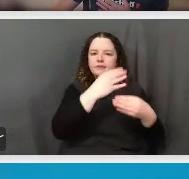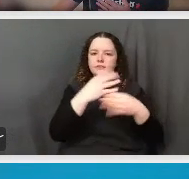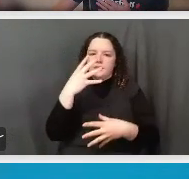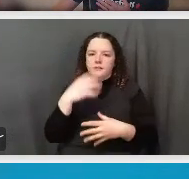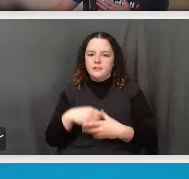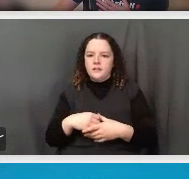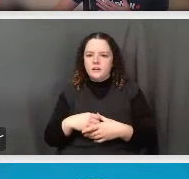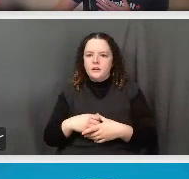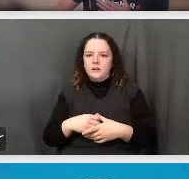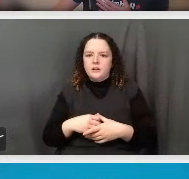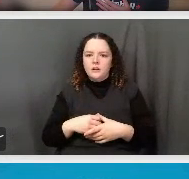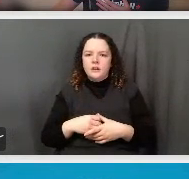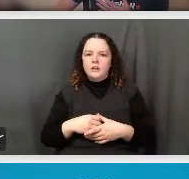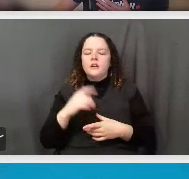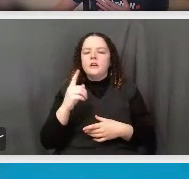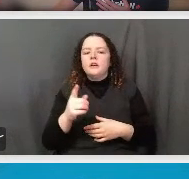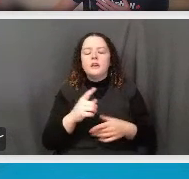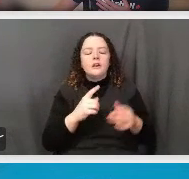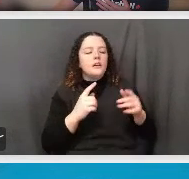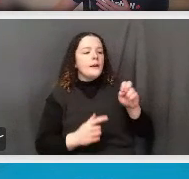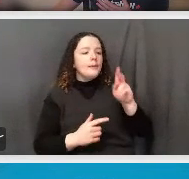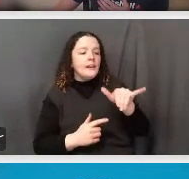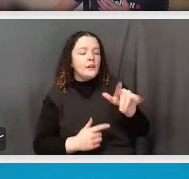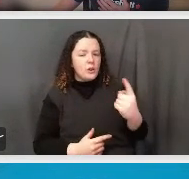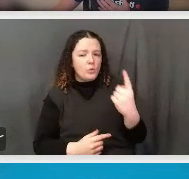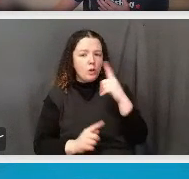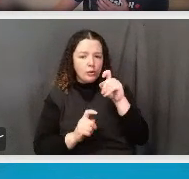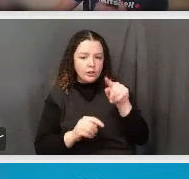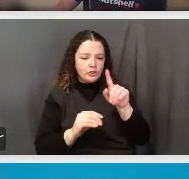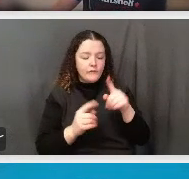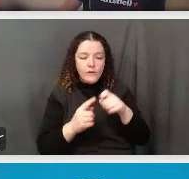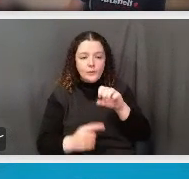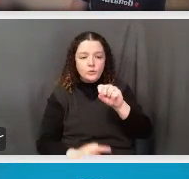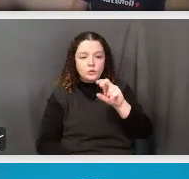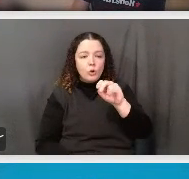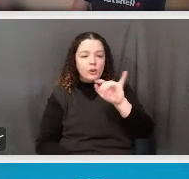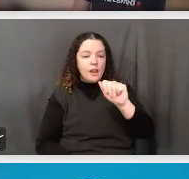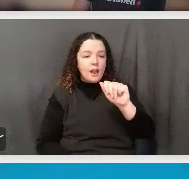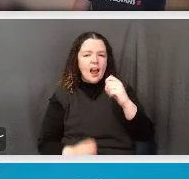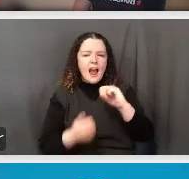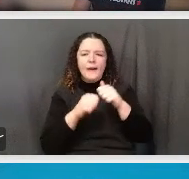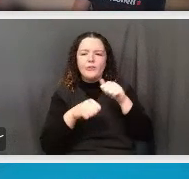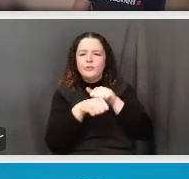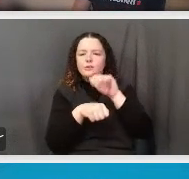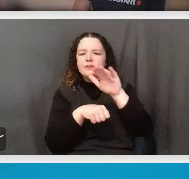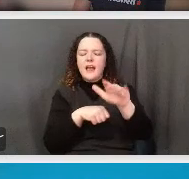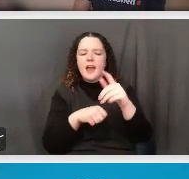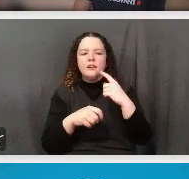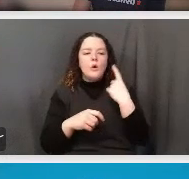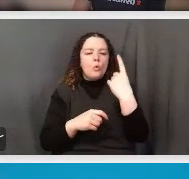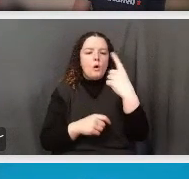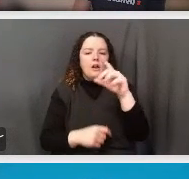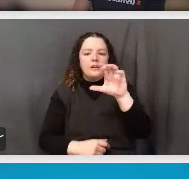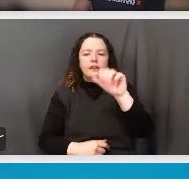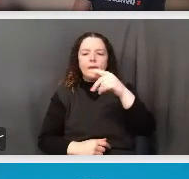had a question from Sonia about sending one campaign to multiple audiences, and she was wondering if she could do that in